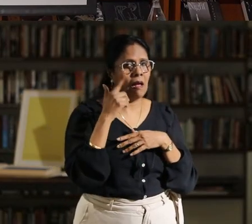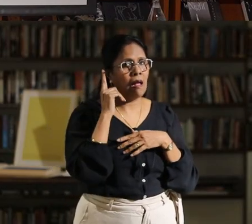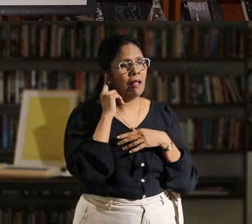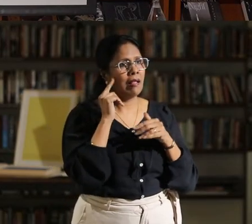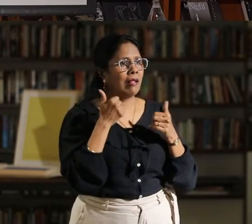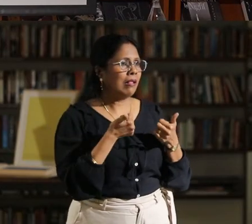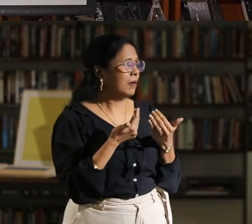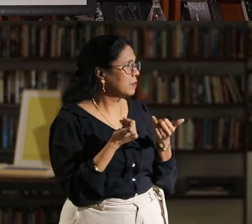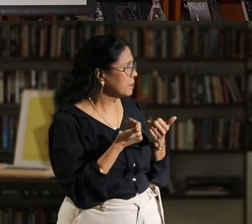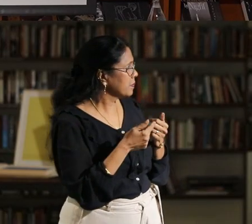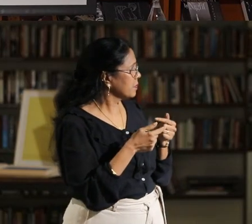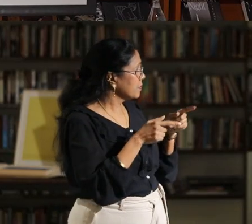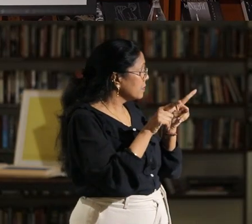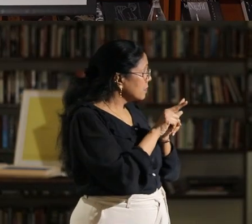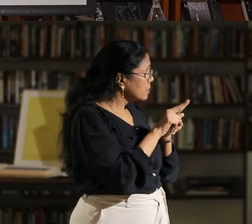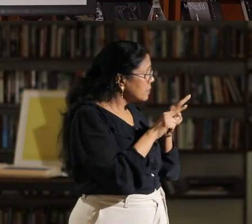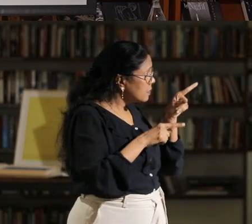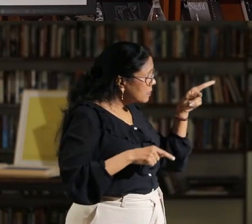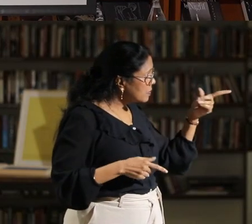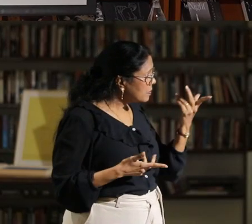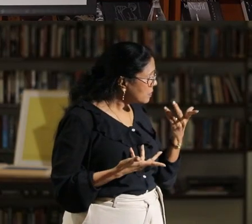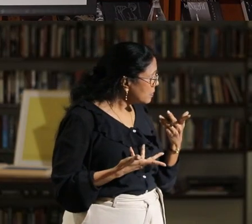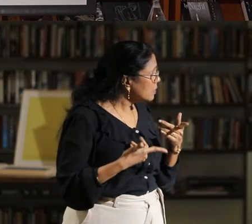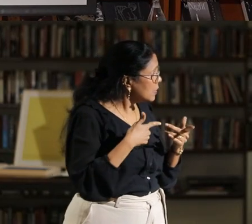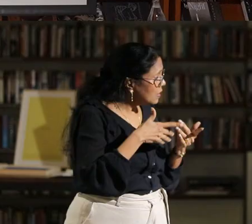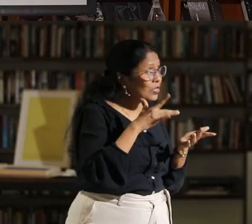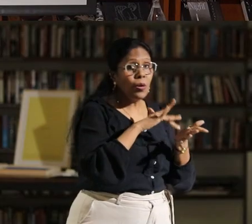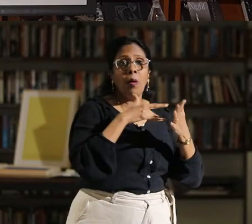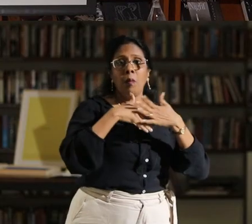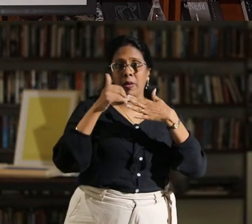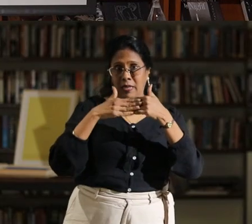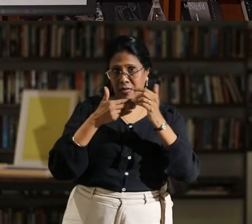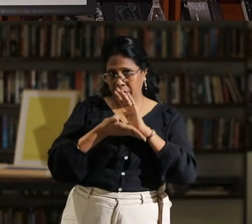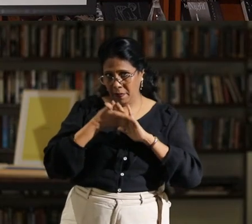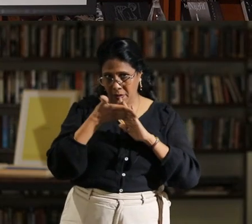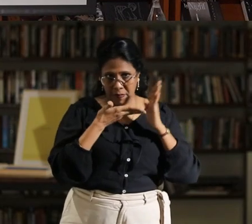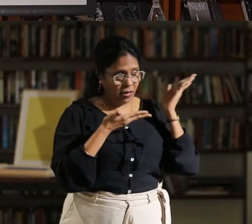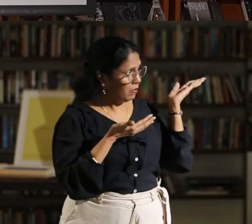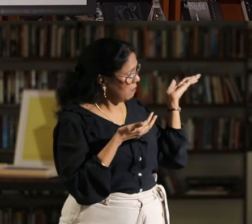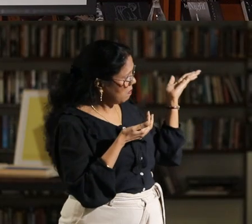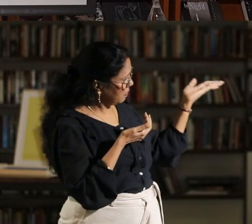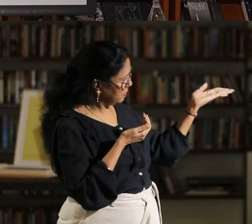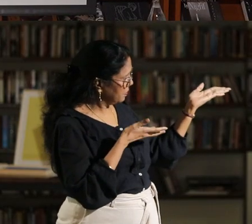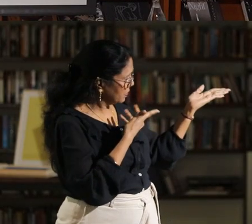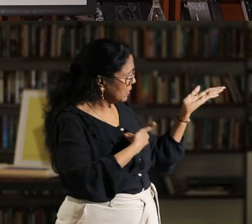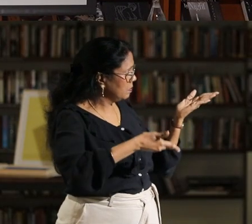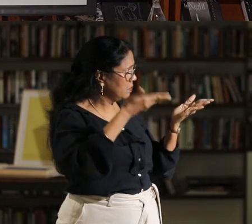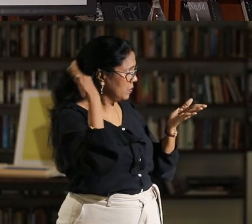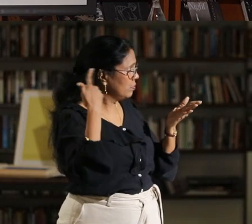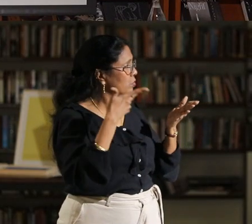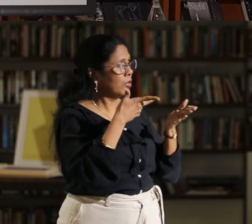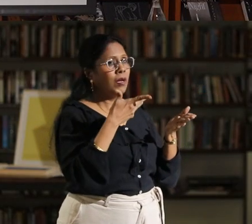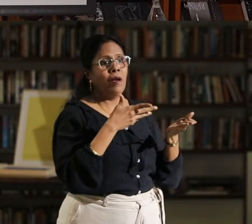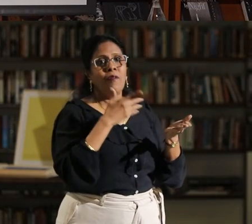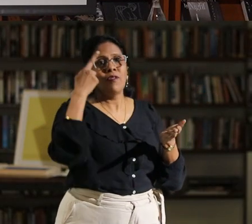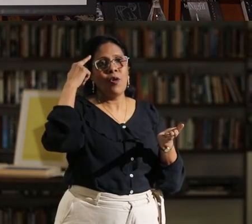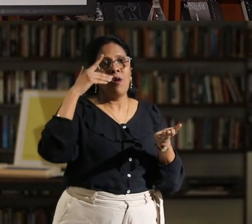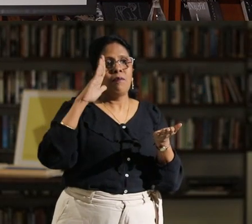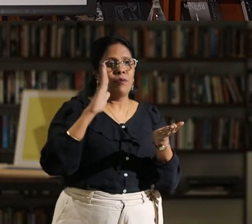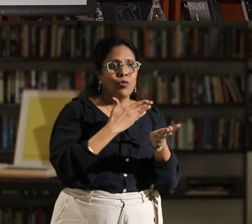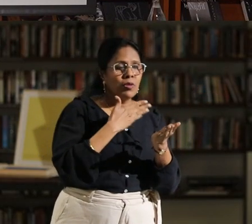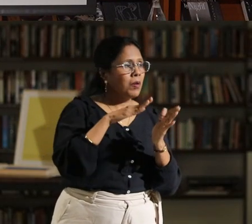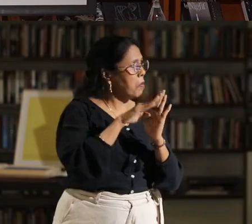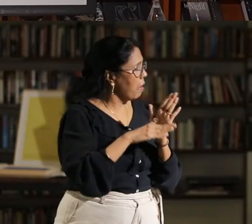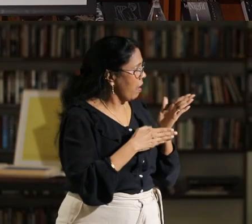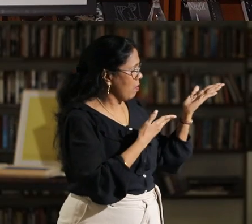And here, this is the Dara Shikoh building, which is now used as the Partition Museum in Delhi. But at that time, it was like a building